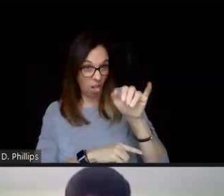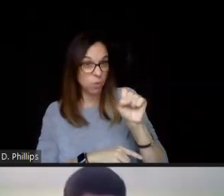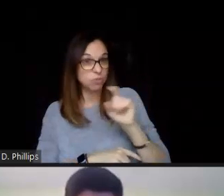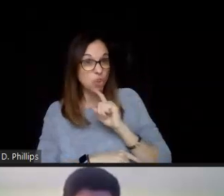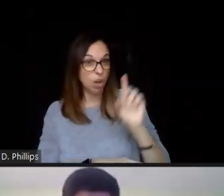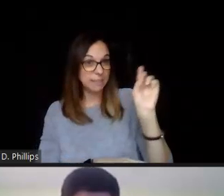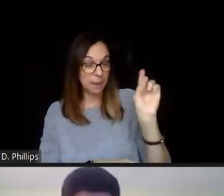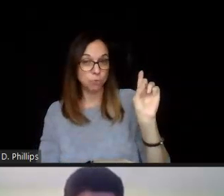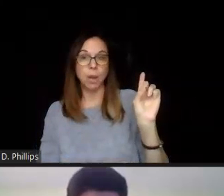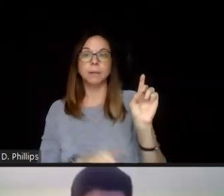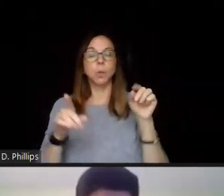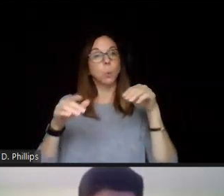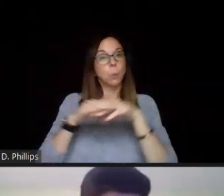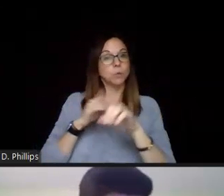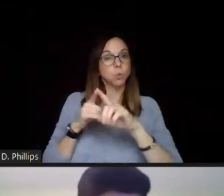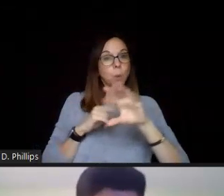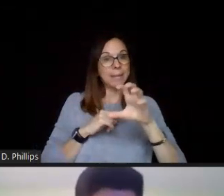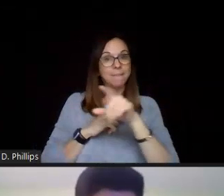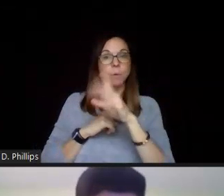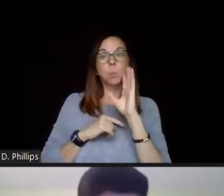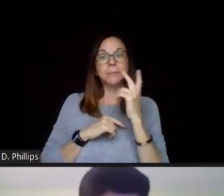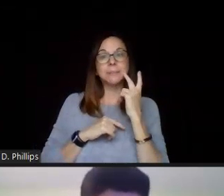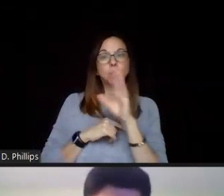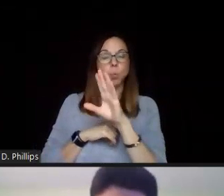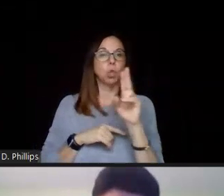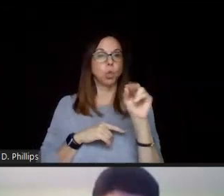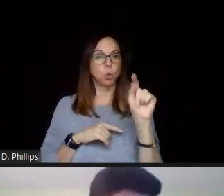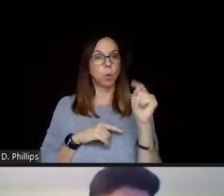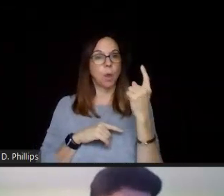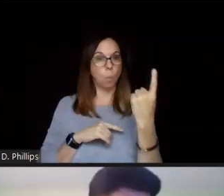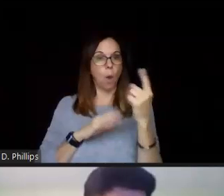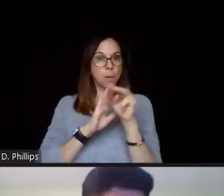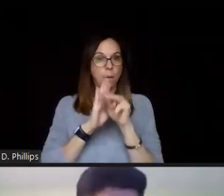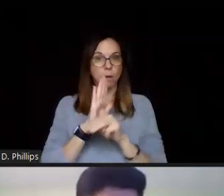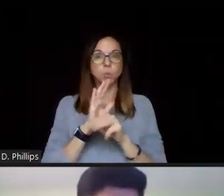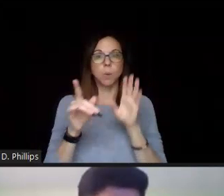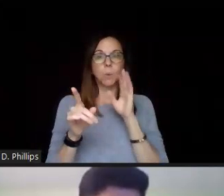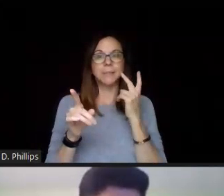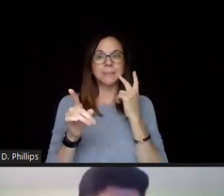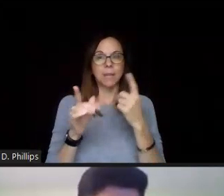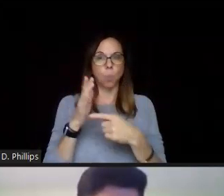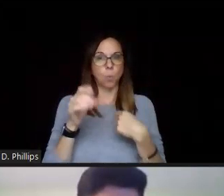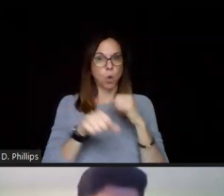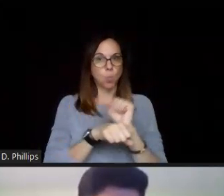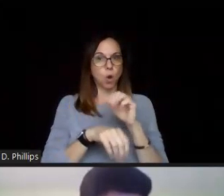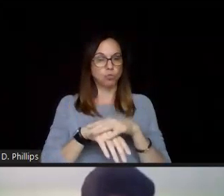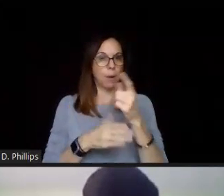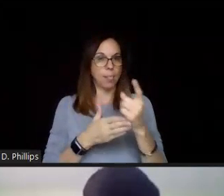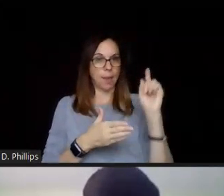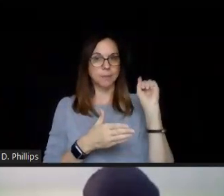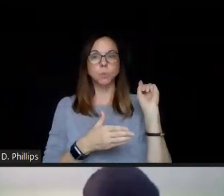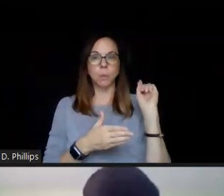you loose here to go into Canvas, you're going to go into your Unit 1 module, and you'll see what we worked on here last